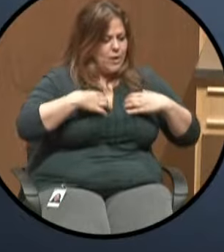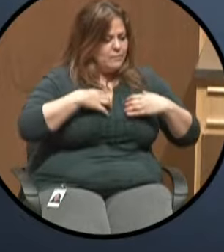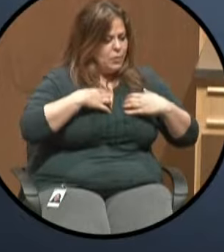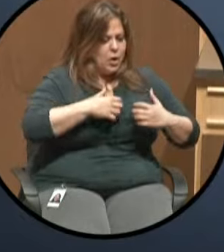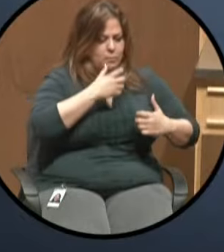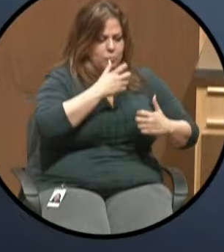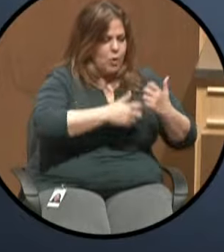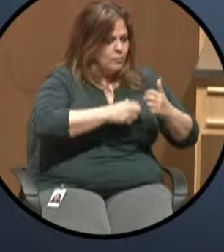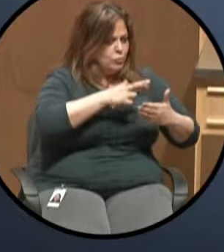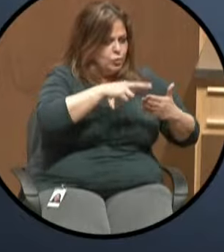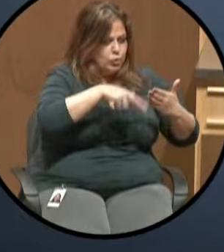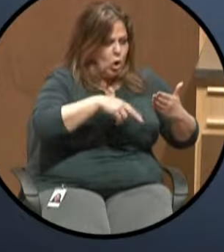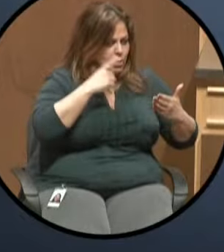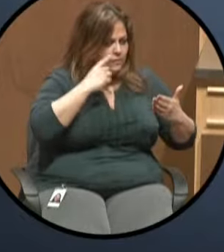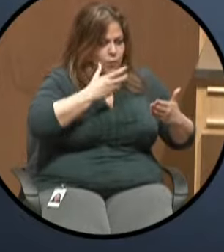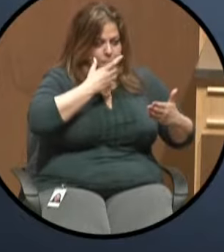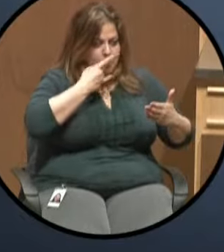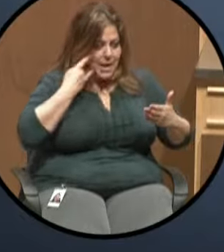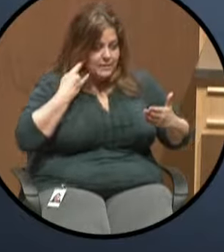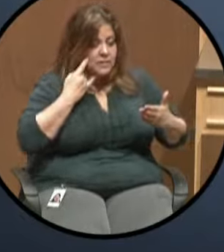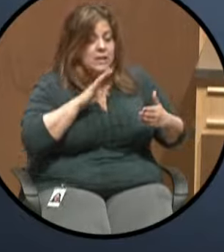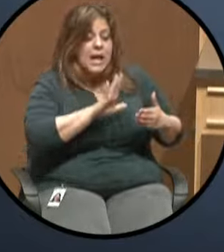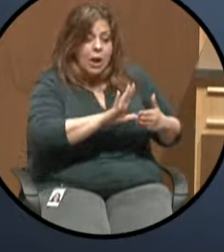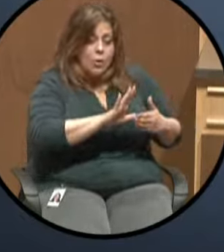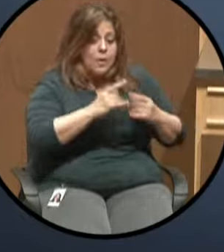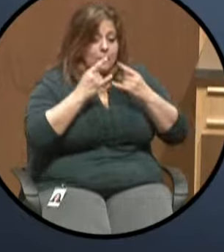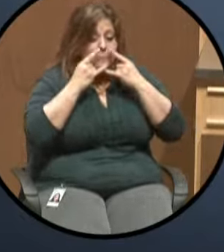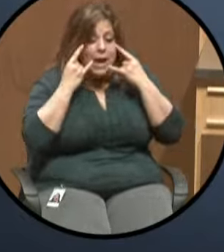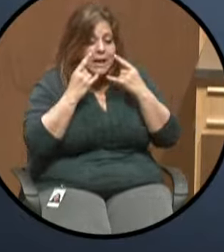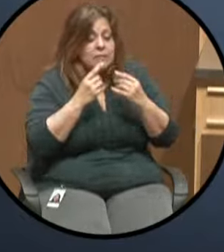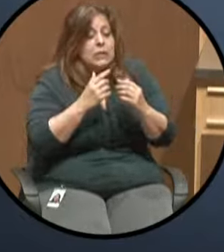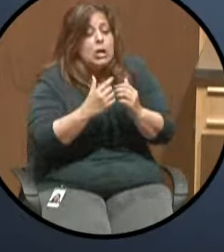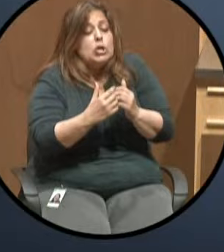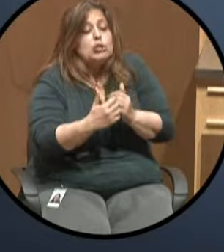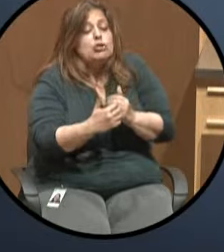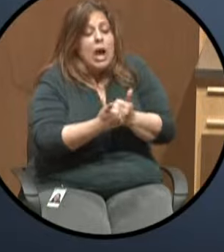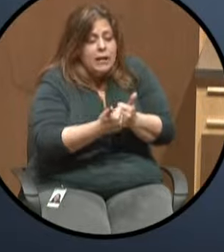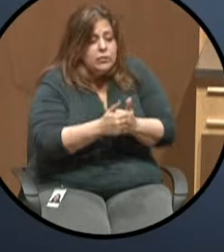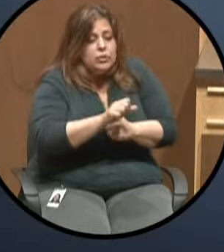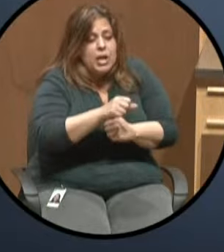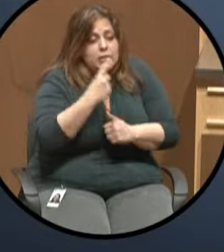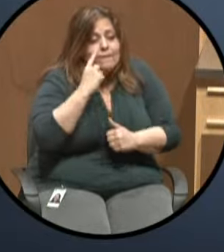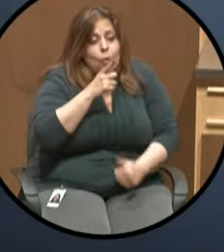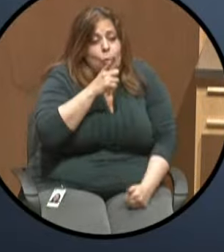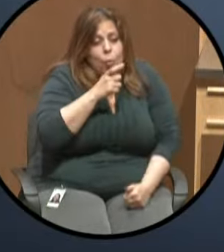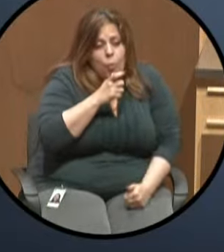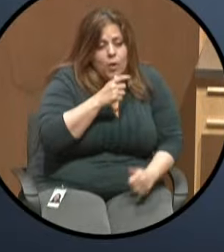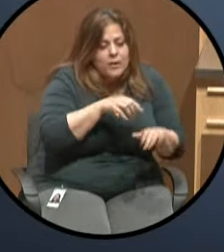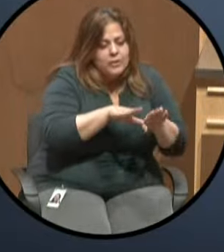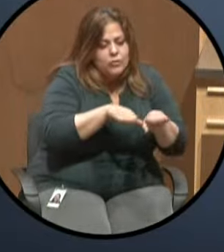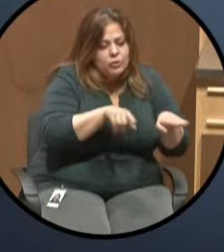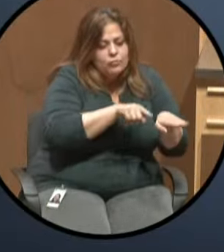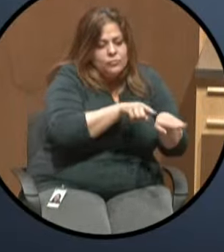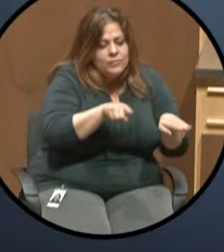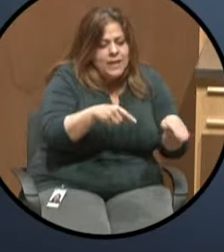wearing. The only children who will have definite difficulties with masks from the start can be children who